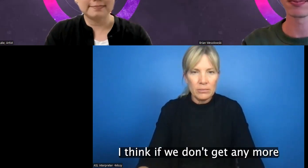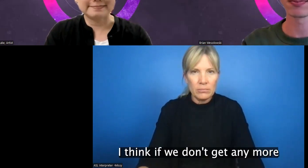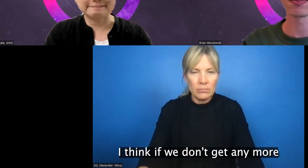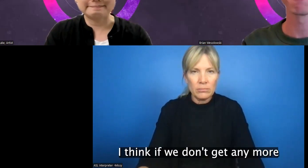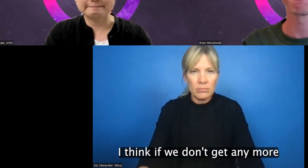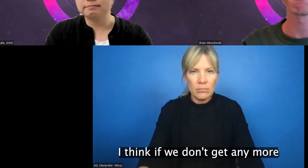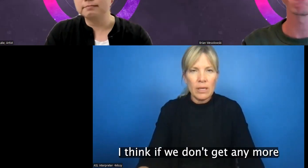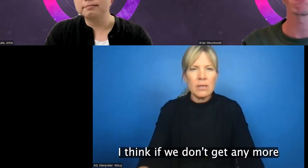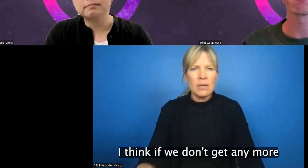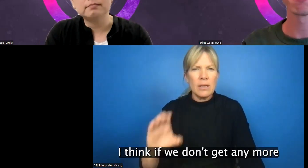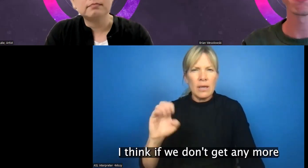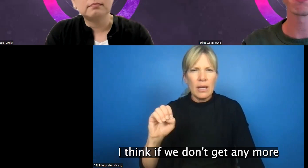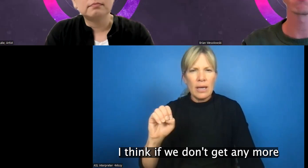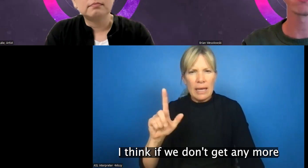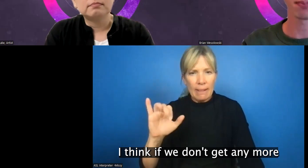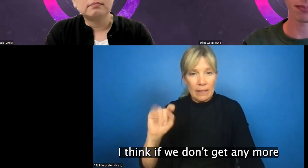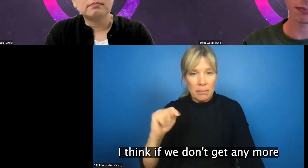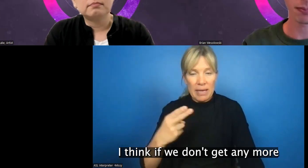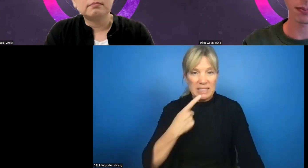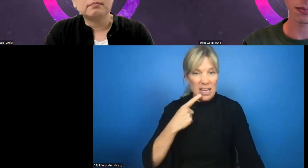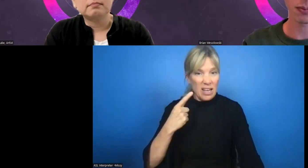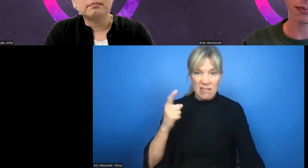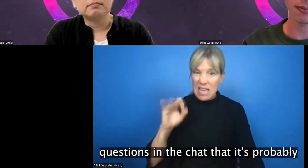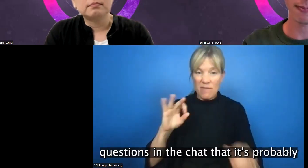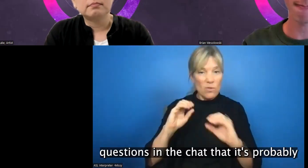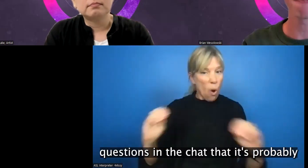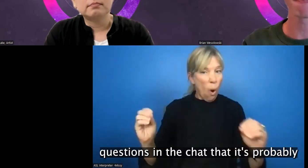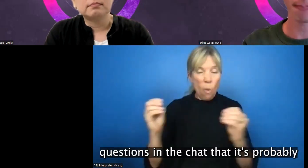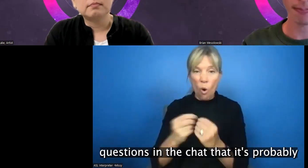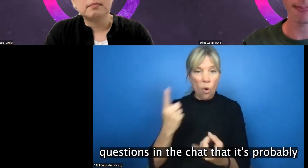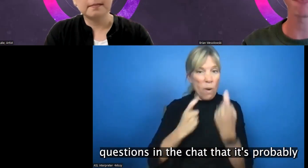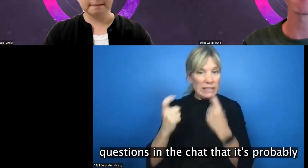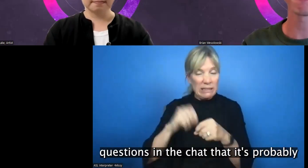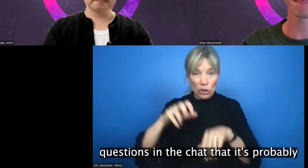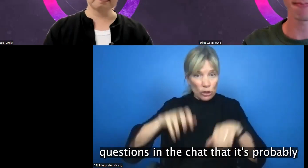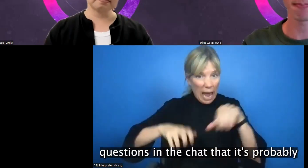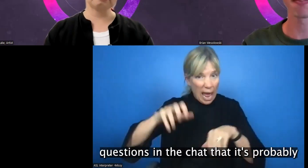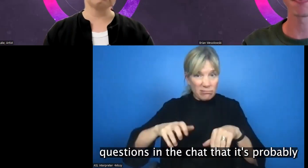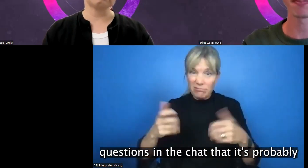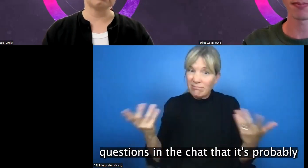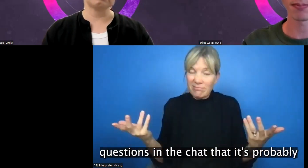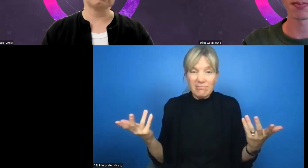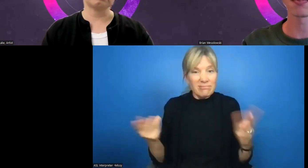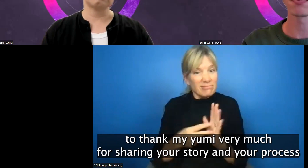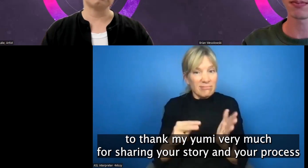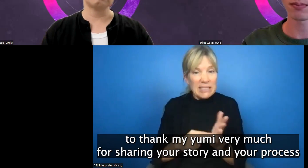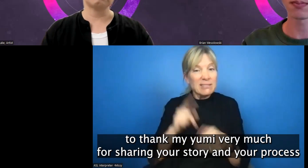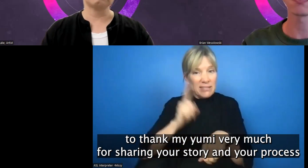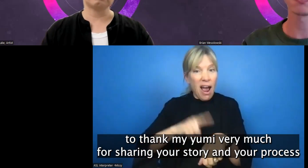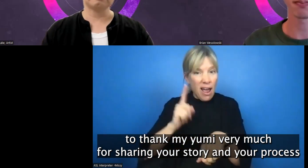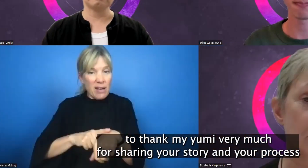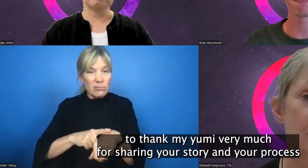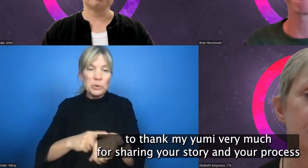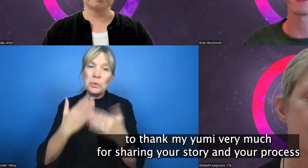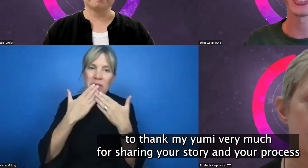Brian, I think if we don't get any more questions in the chat, that it's probably time to